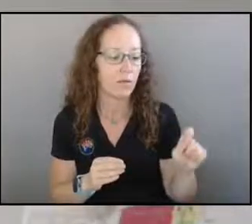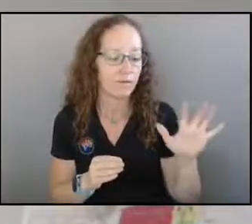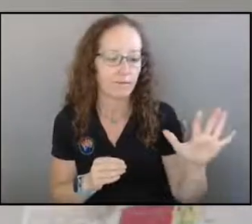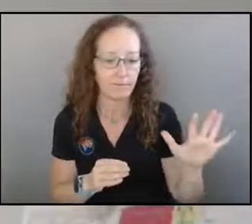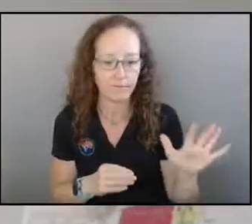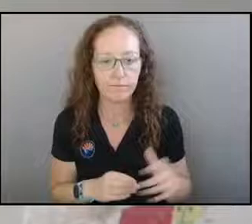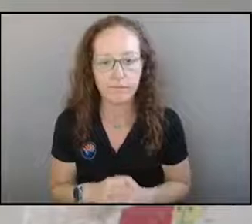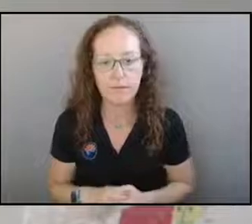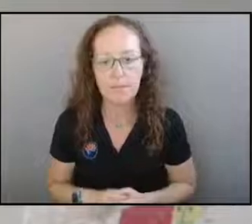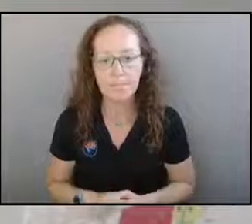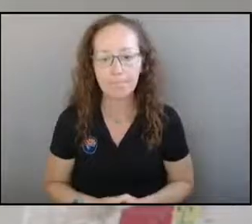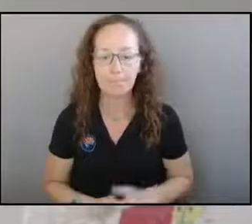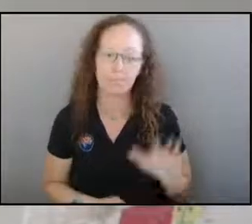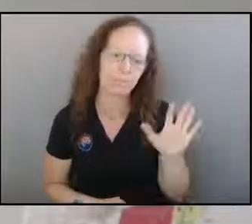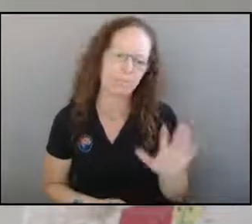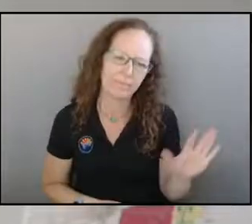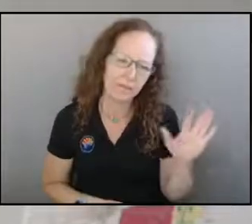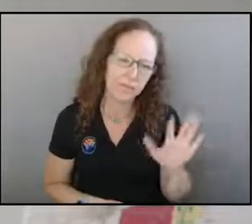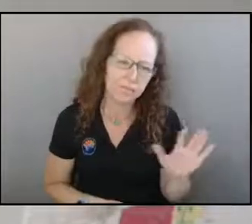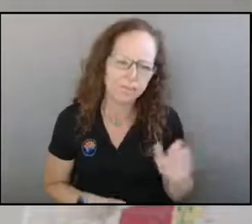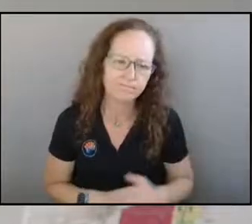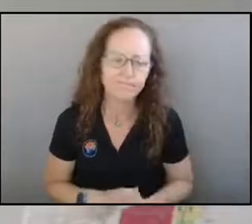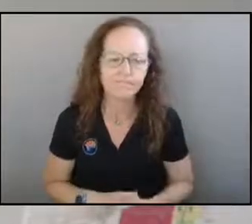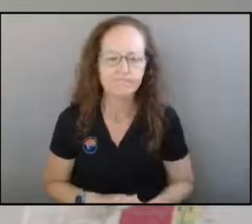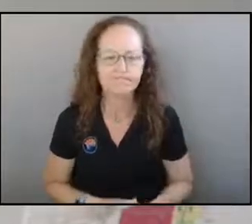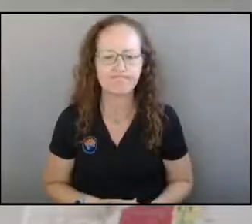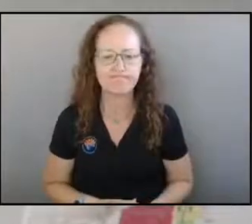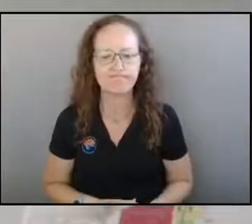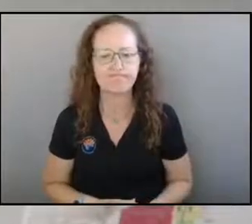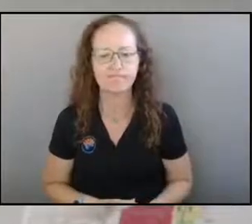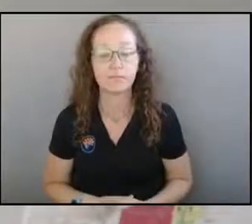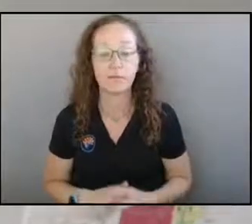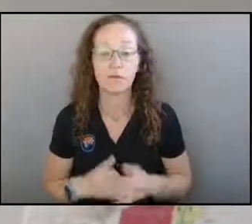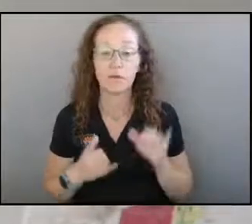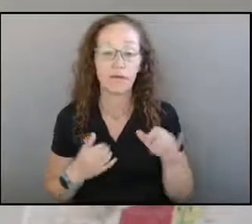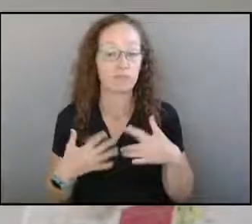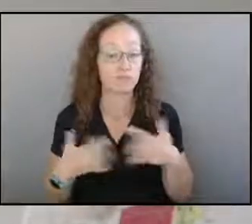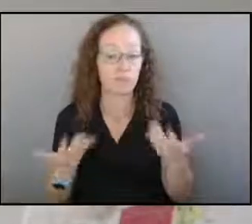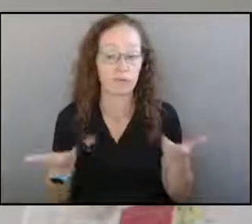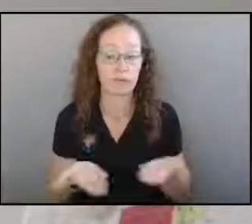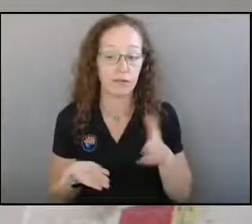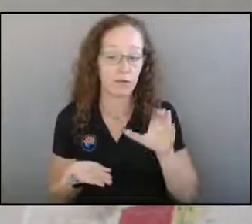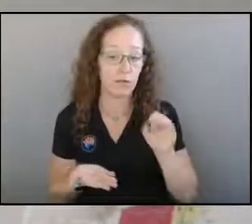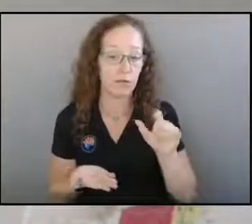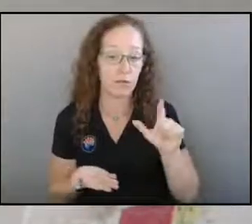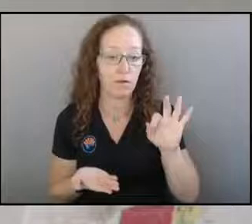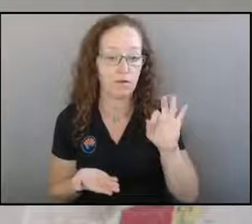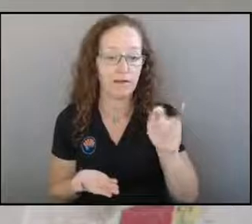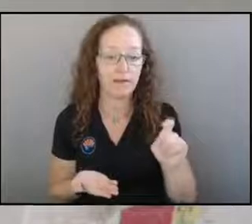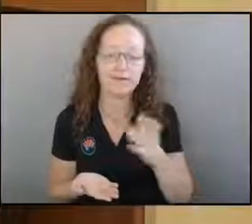And at this point, that's where we're at here in Colfax County. And thank you, Celeste.